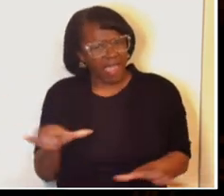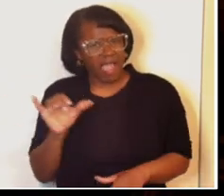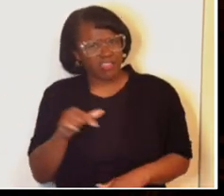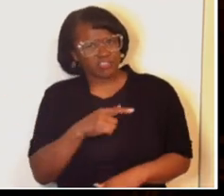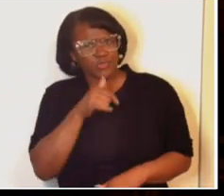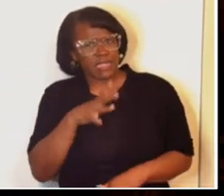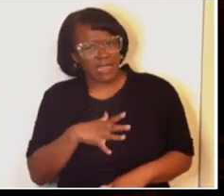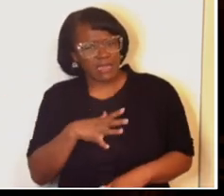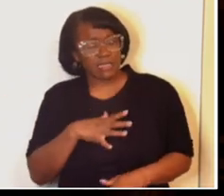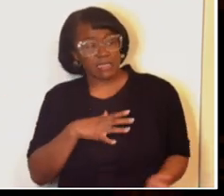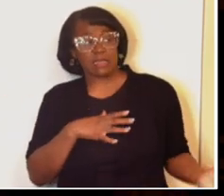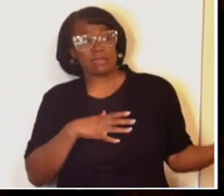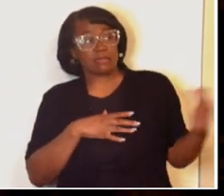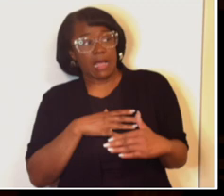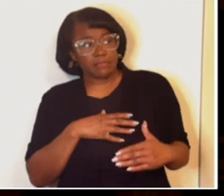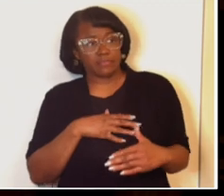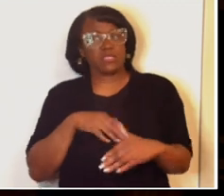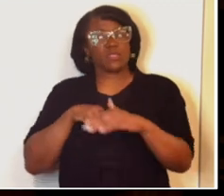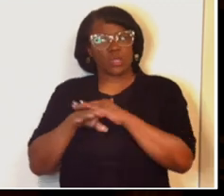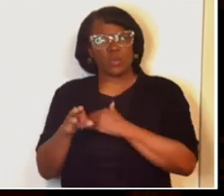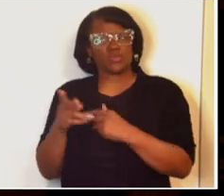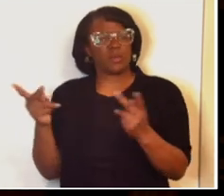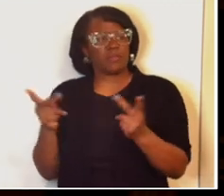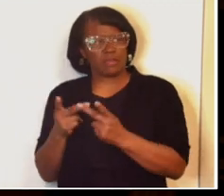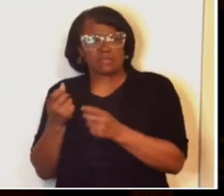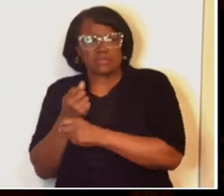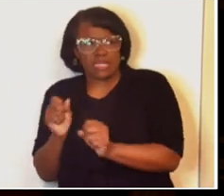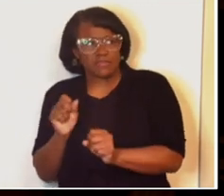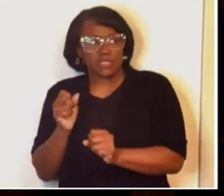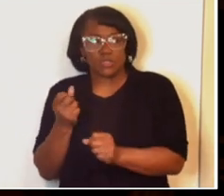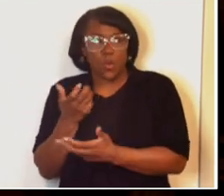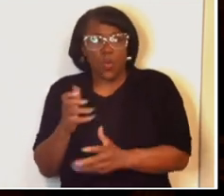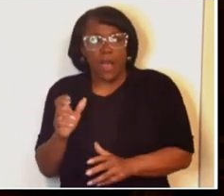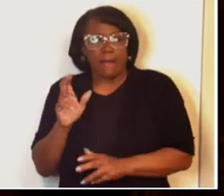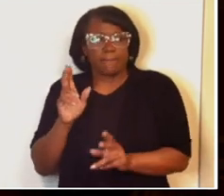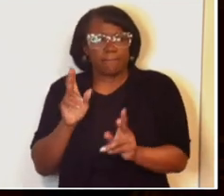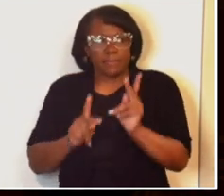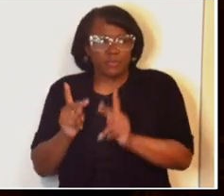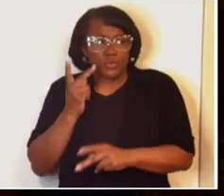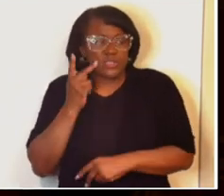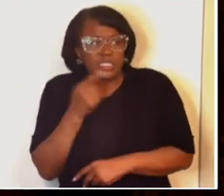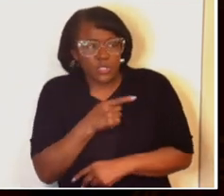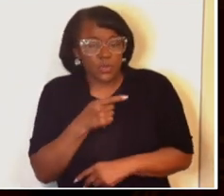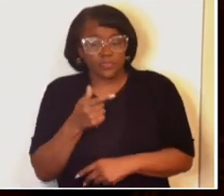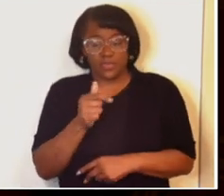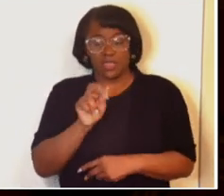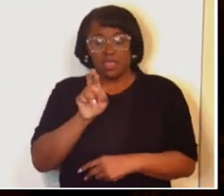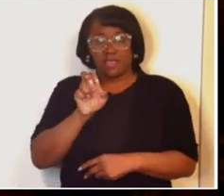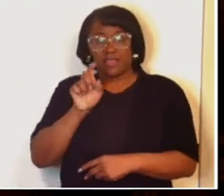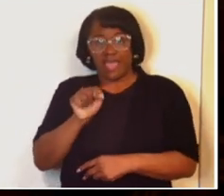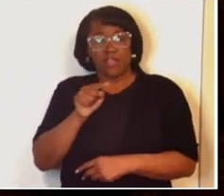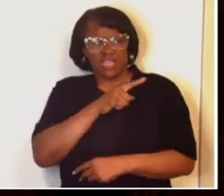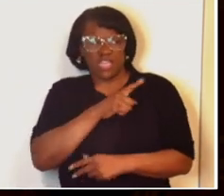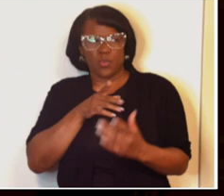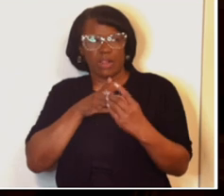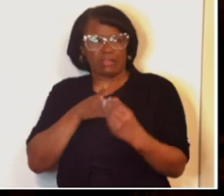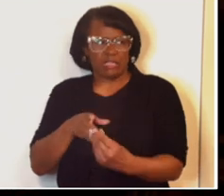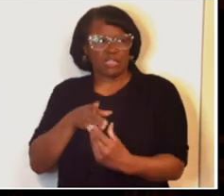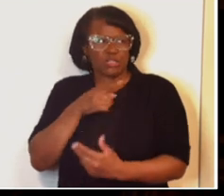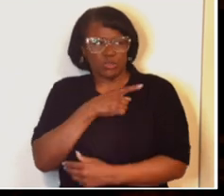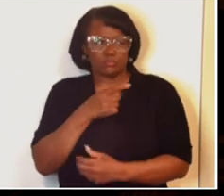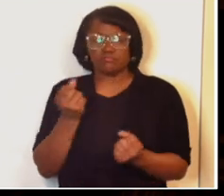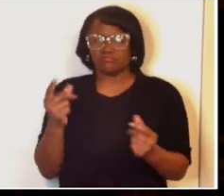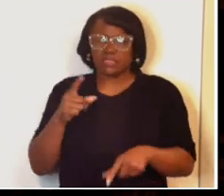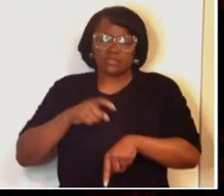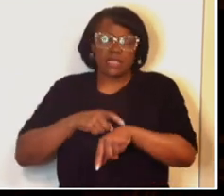get you to a place of safety so no one sees you. Garrett will be your escort. He has done this many times."